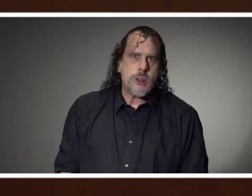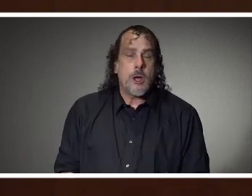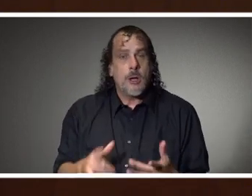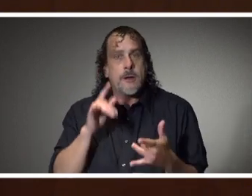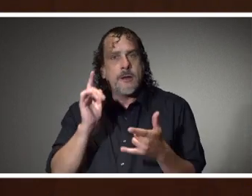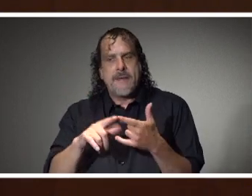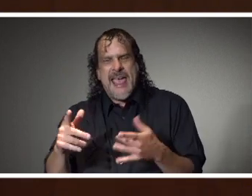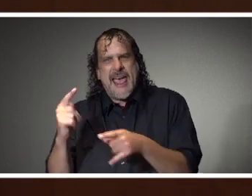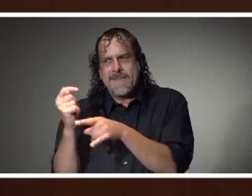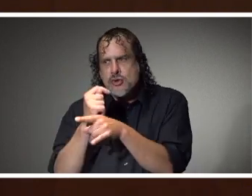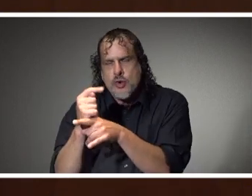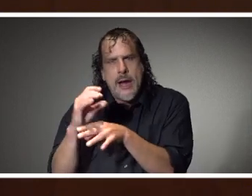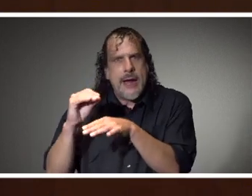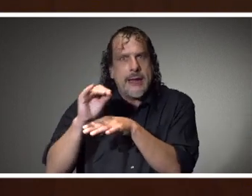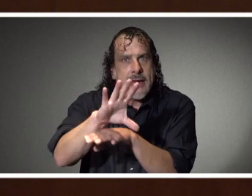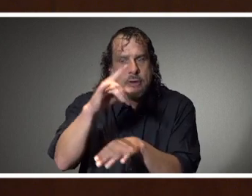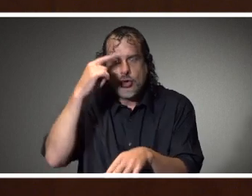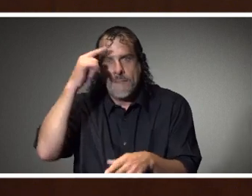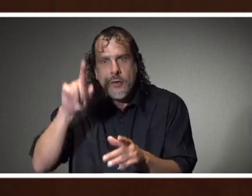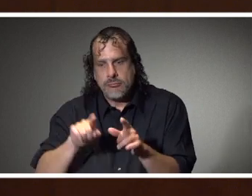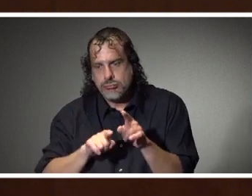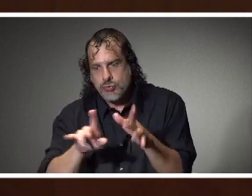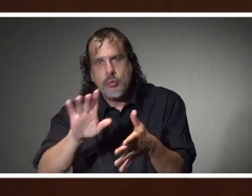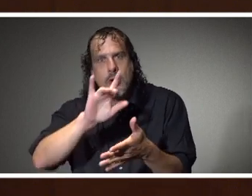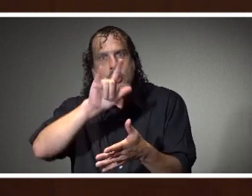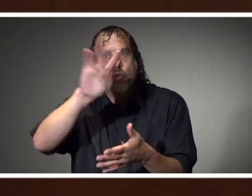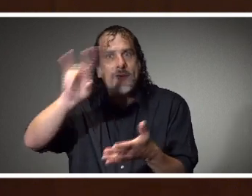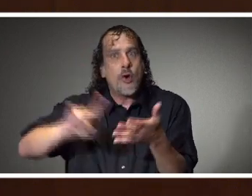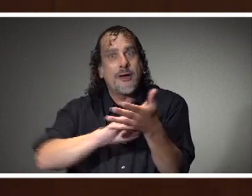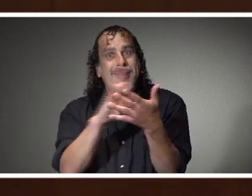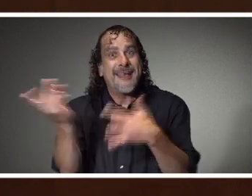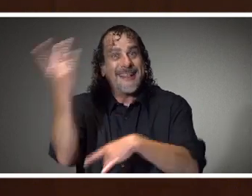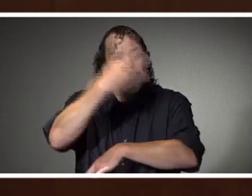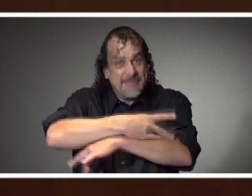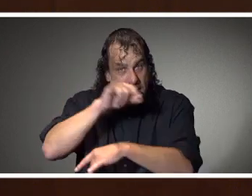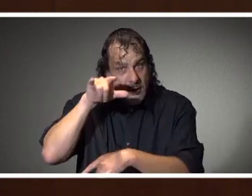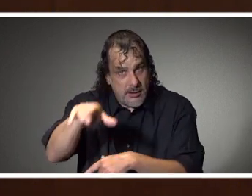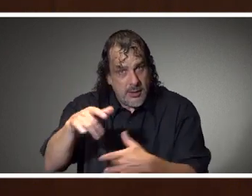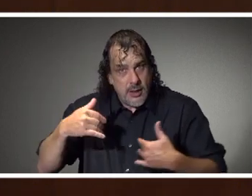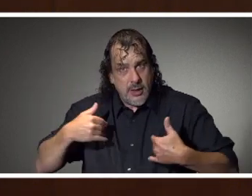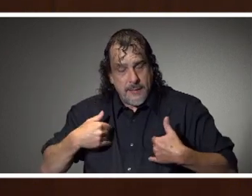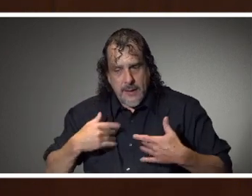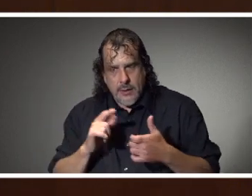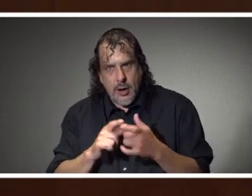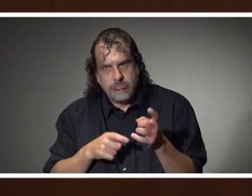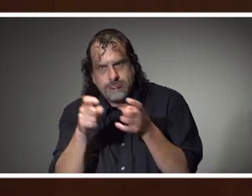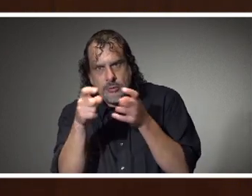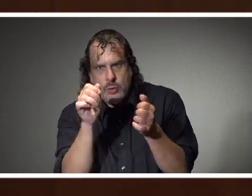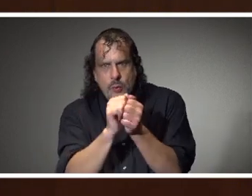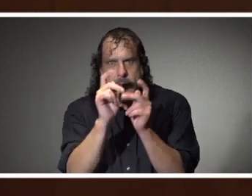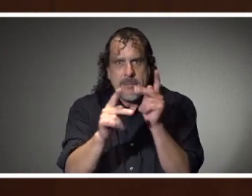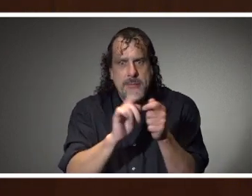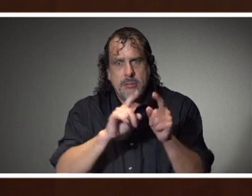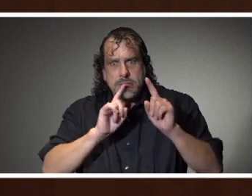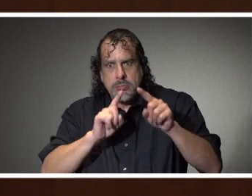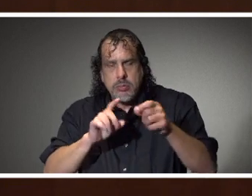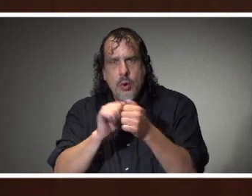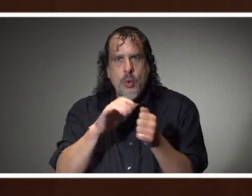crisis counselors available 24 hours a day, 7 days a week, that are specifically dealing with responses to